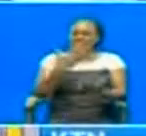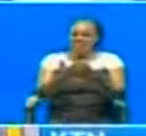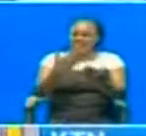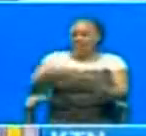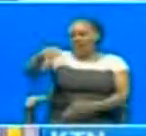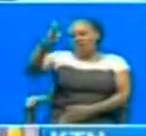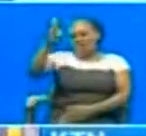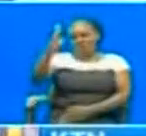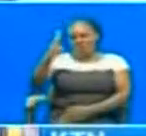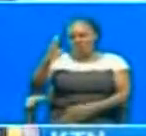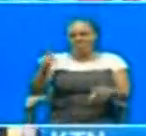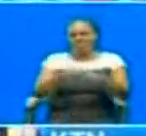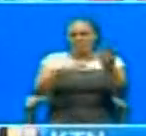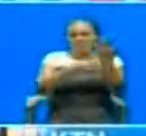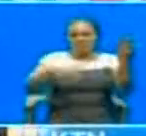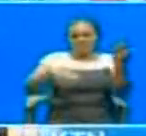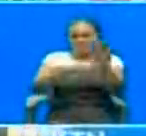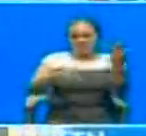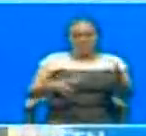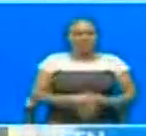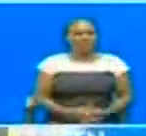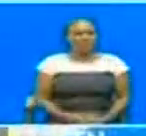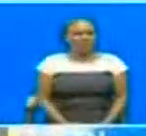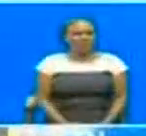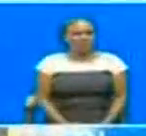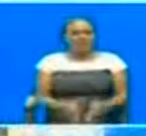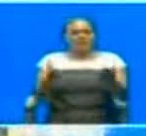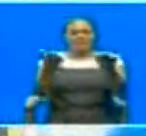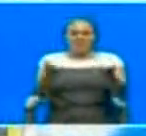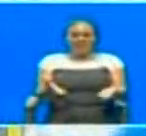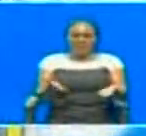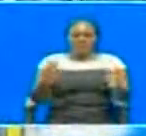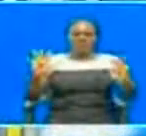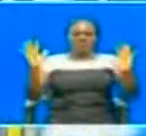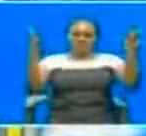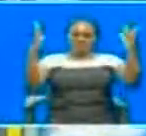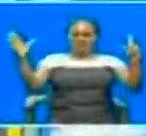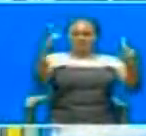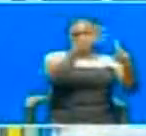Mungu na kusifu jina lake. For now, it's time to celebrate the